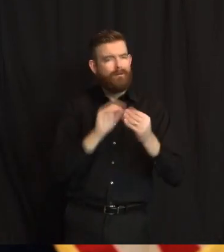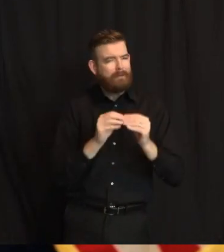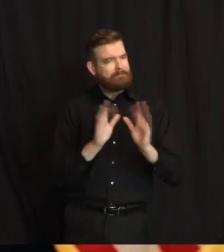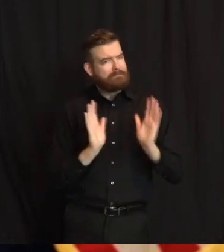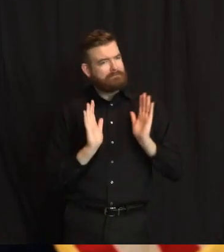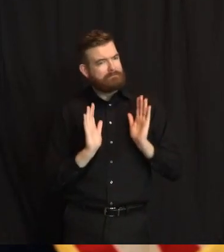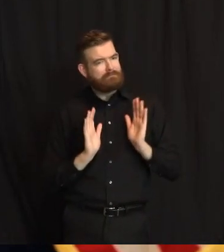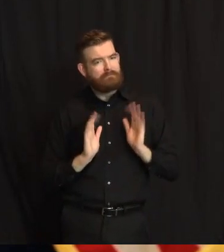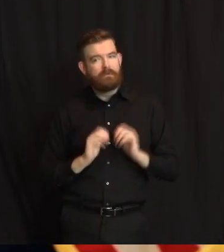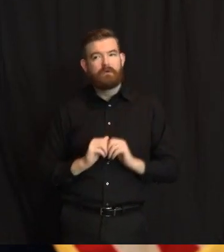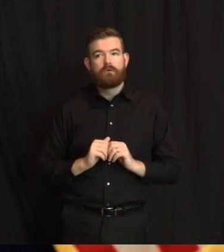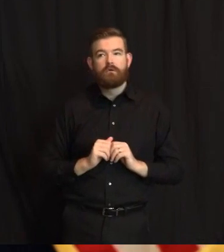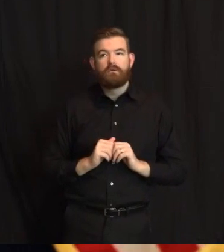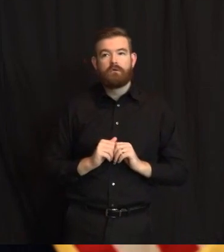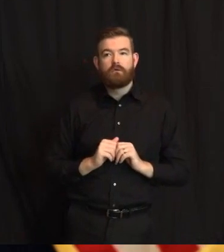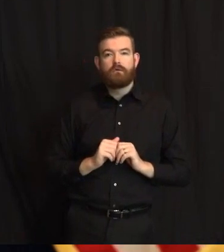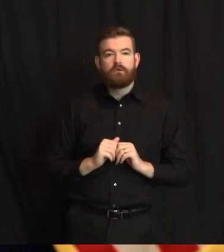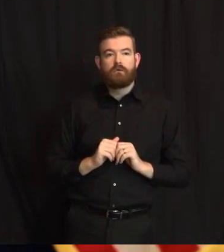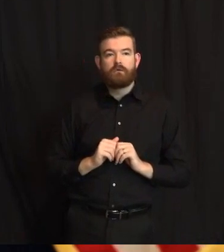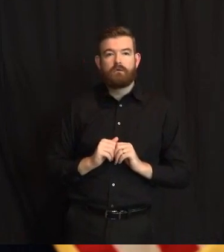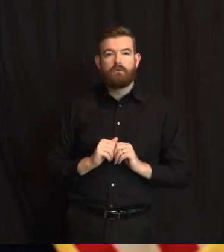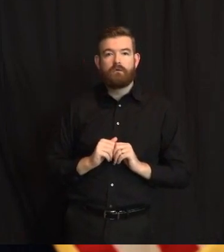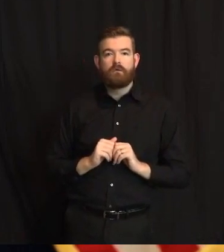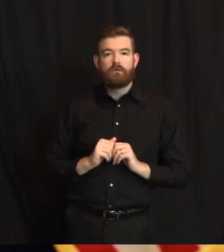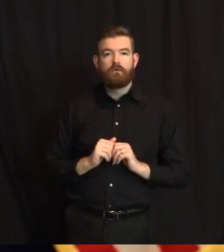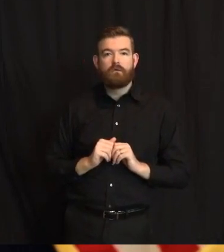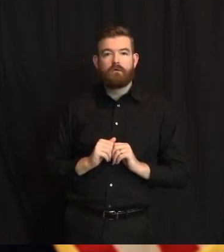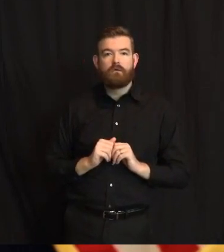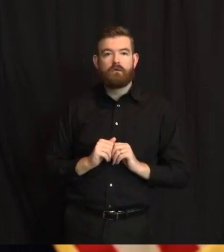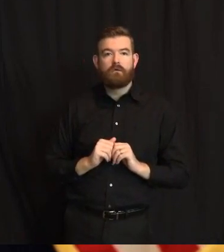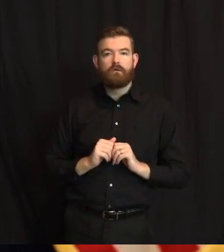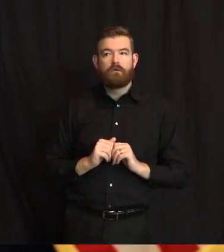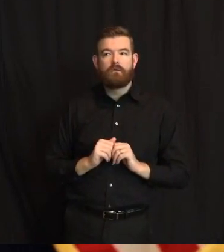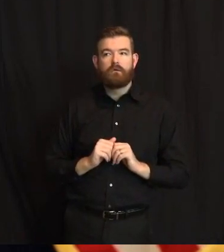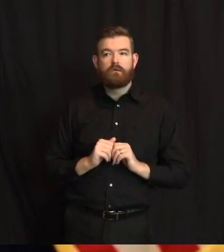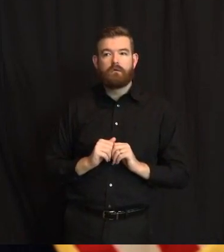Sorry. I apologize.